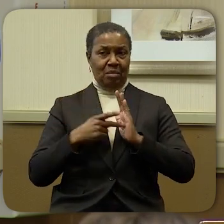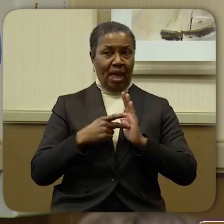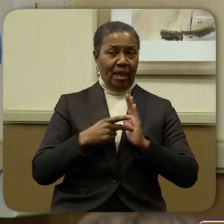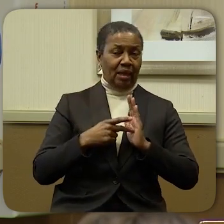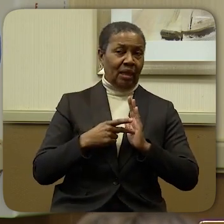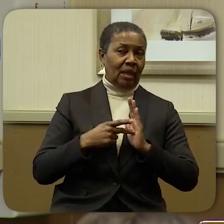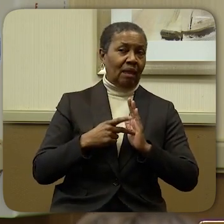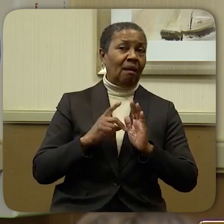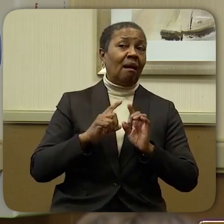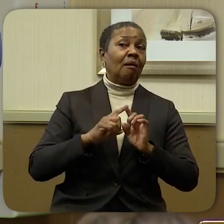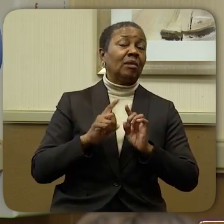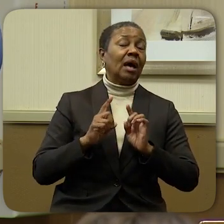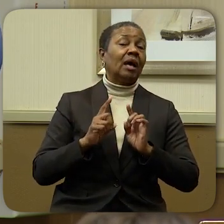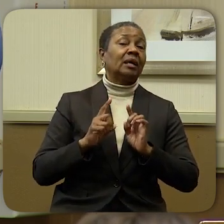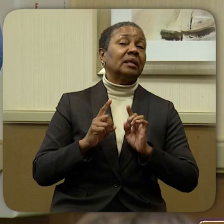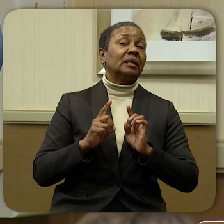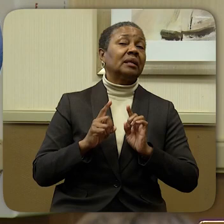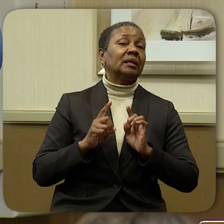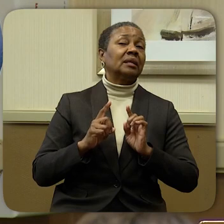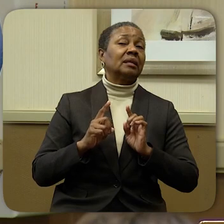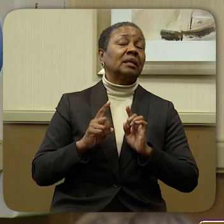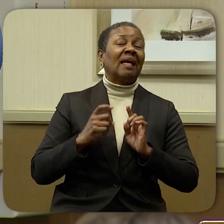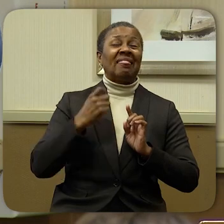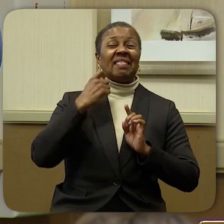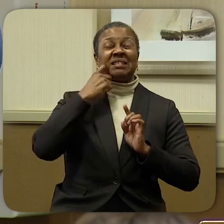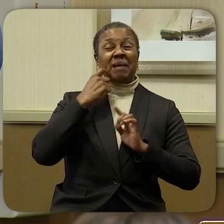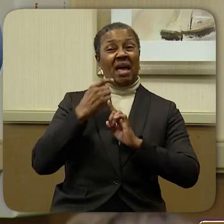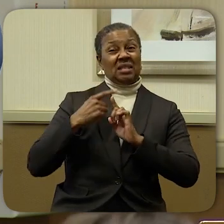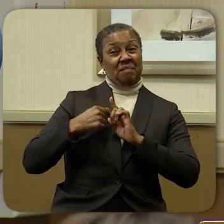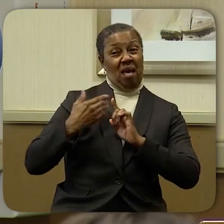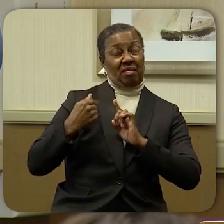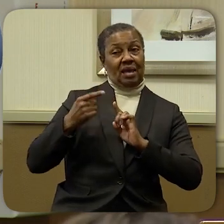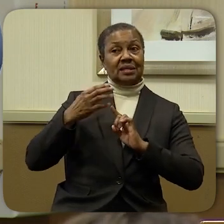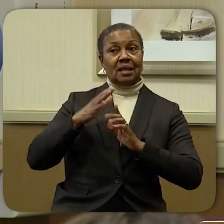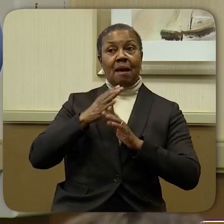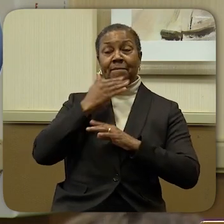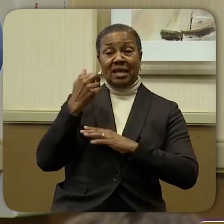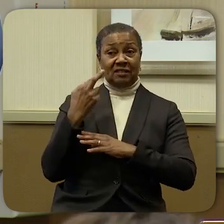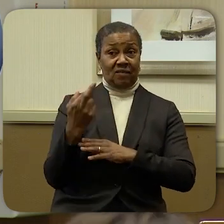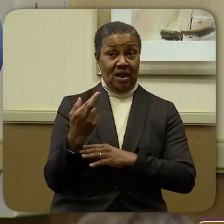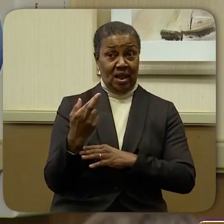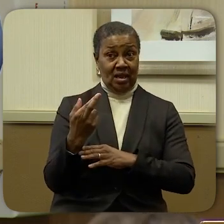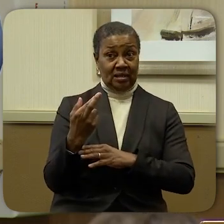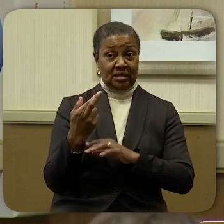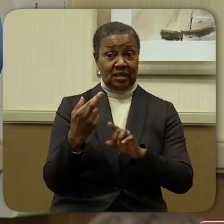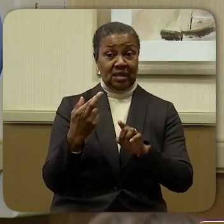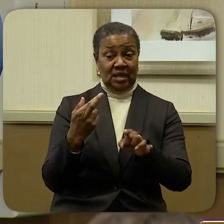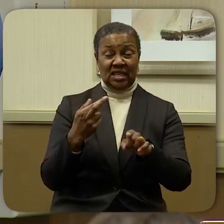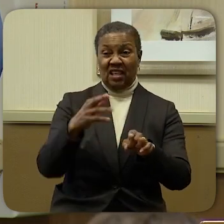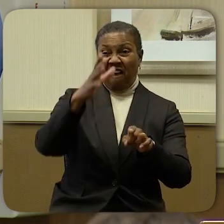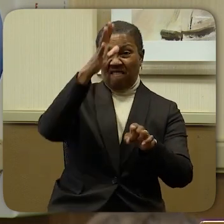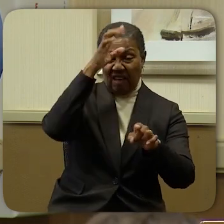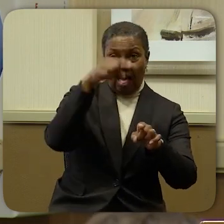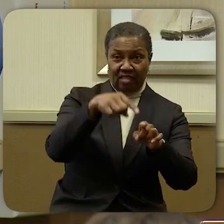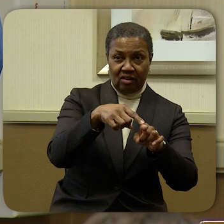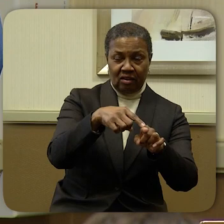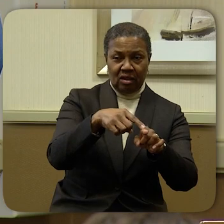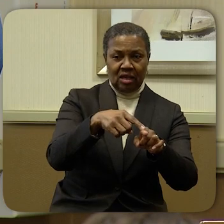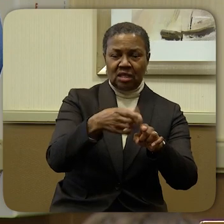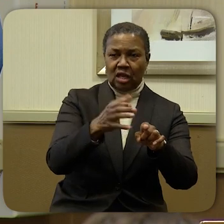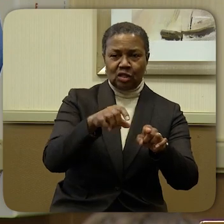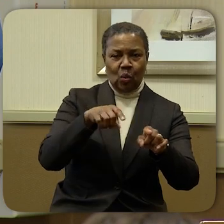month. But this past month, his best friend's father doesn't want